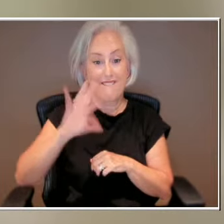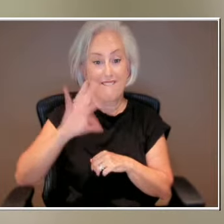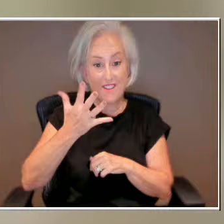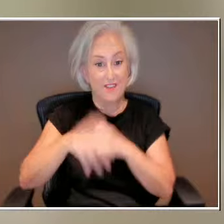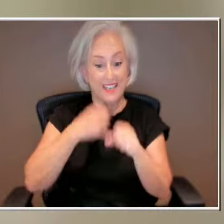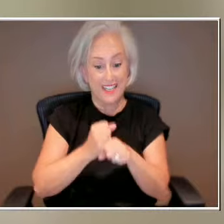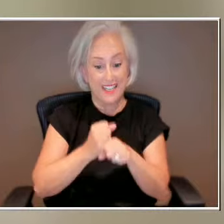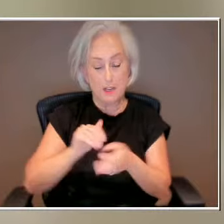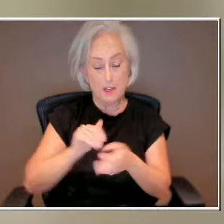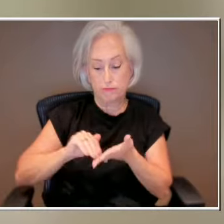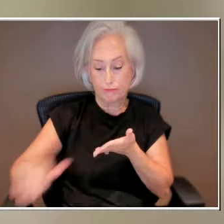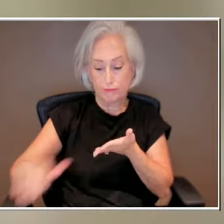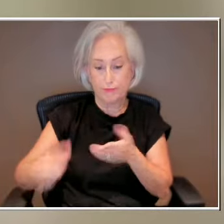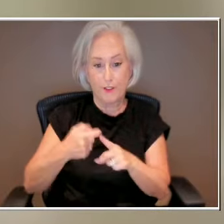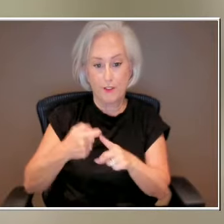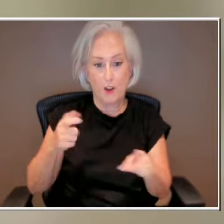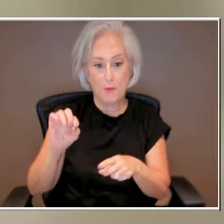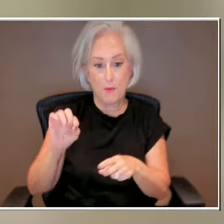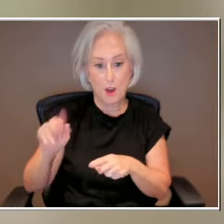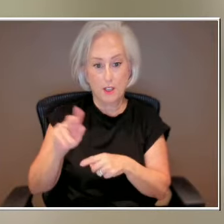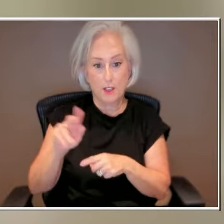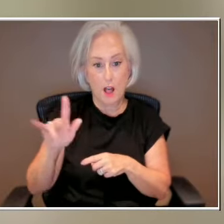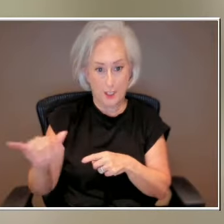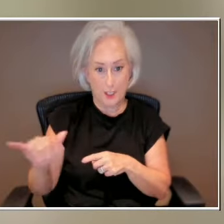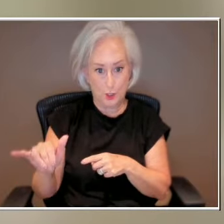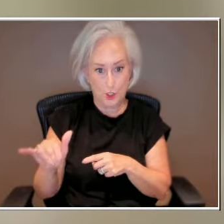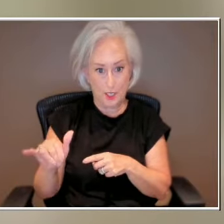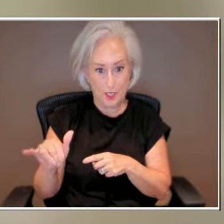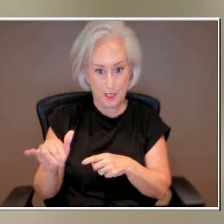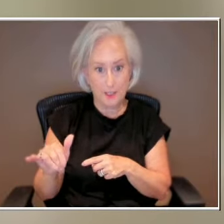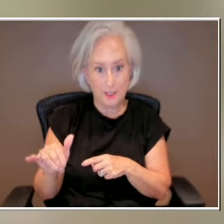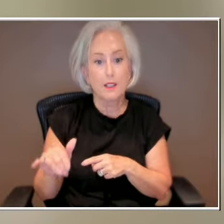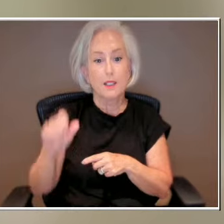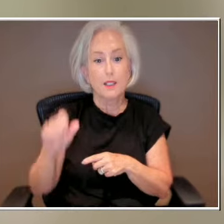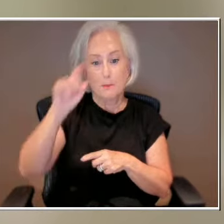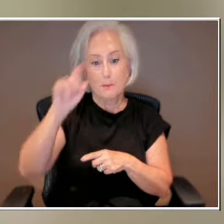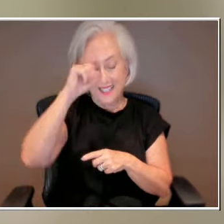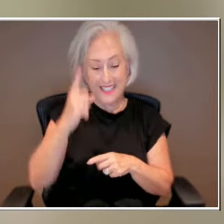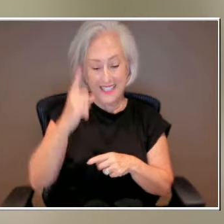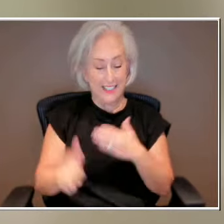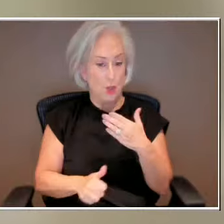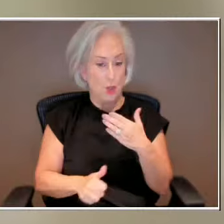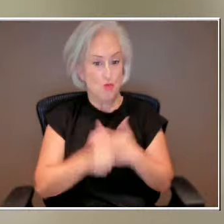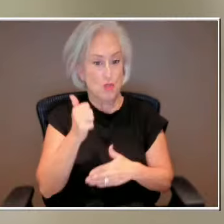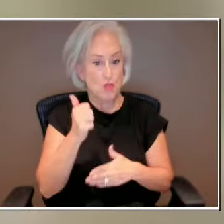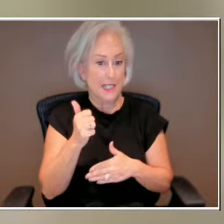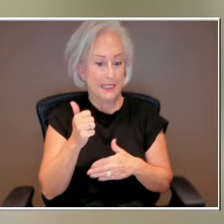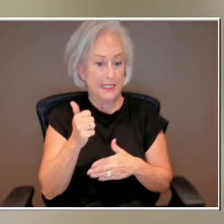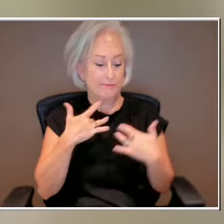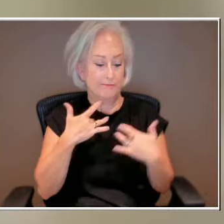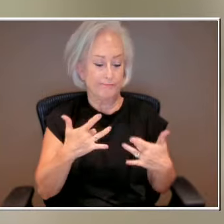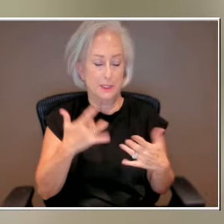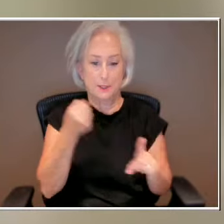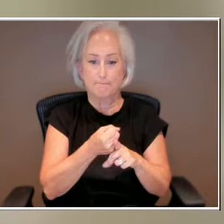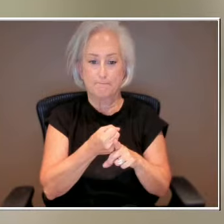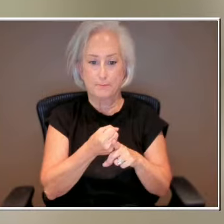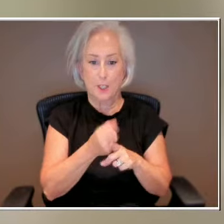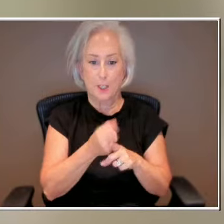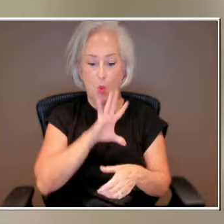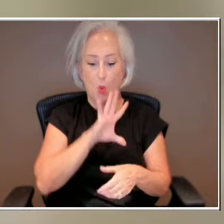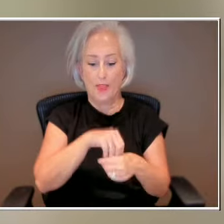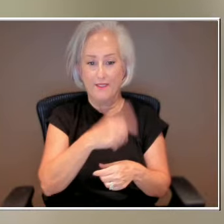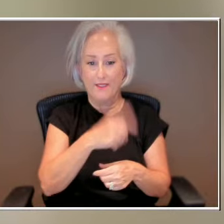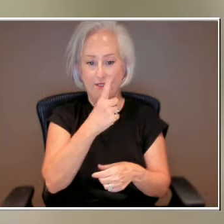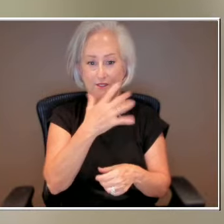medical oncology clinic because for hormone positive breast cancer, the risk of recurrence is primarily within the first 5 years. For patients who have